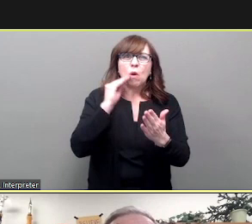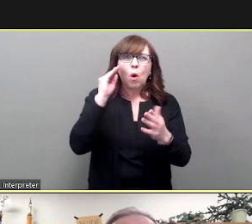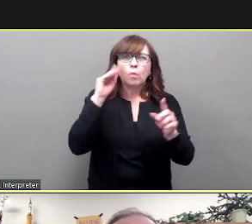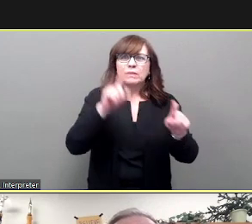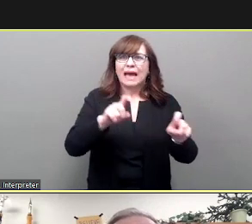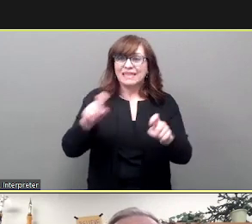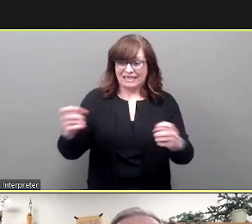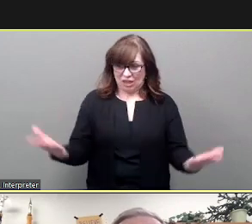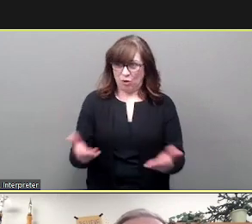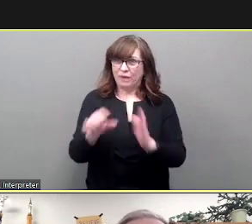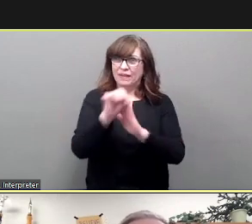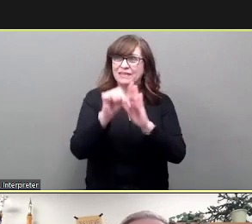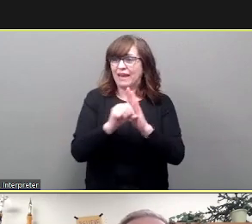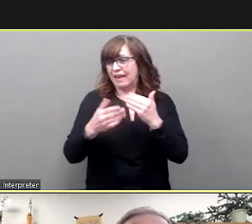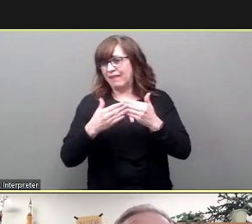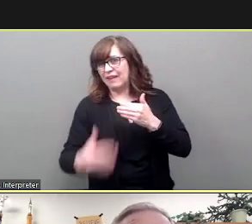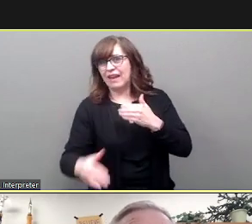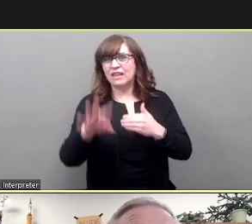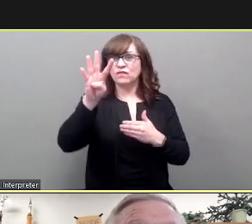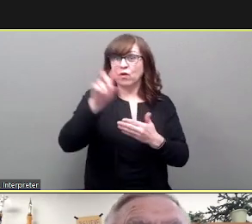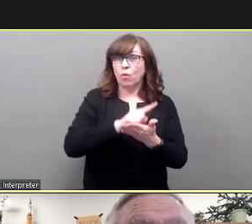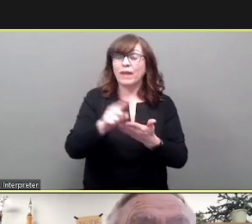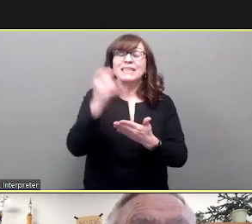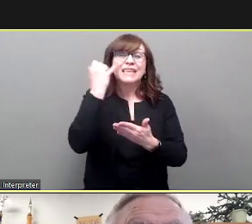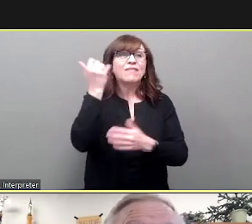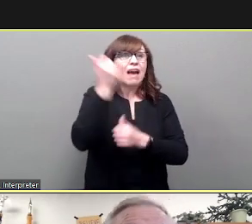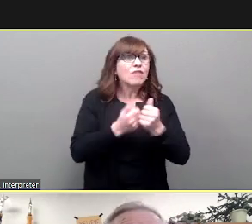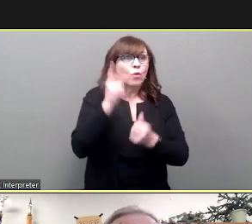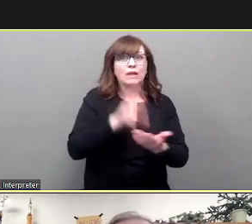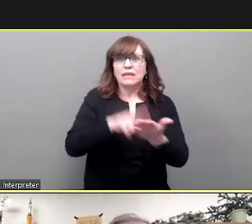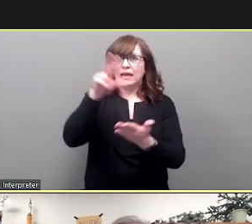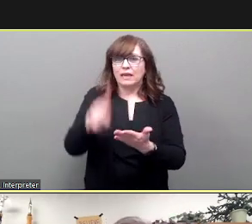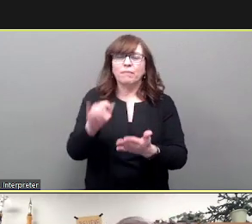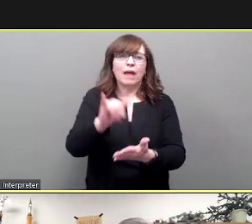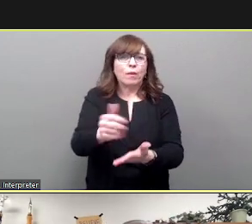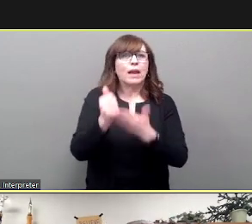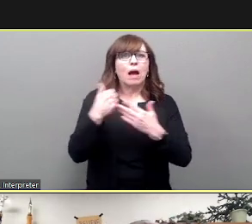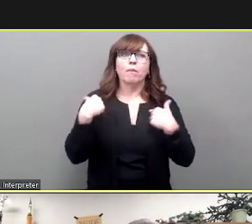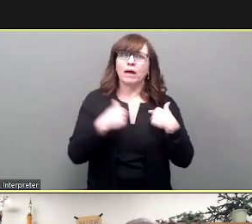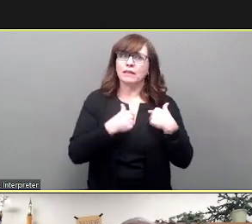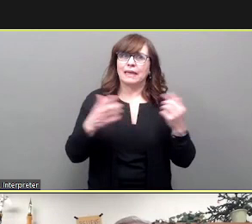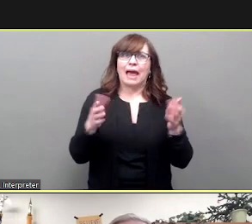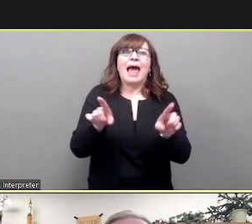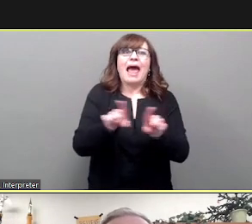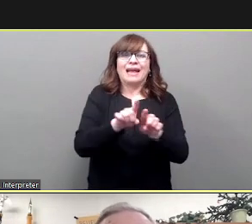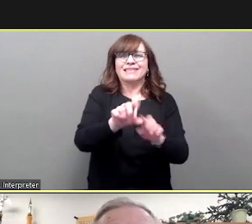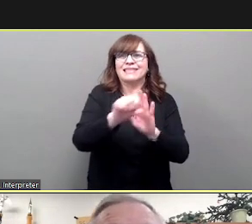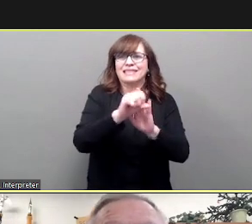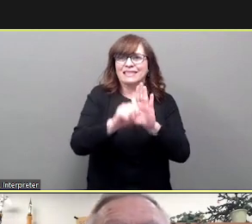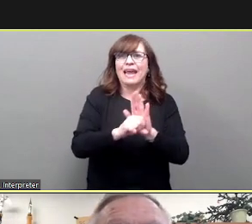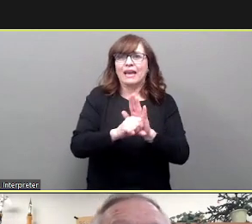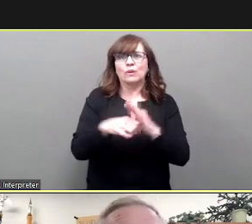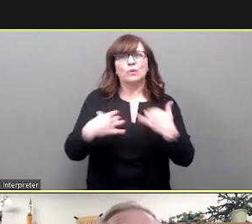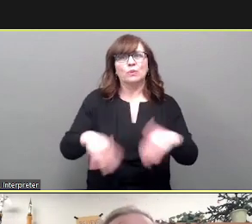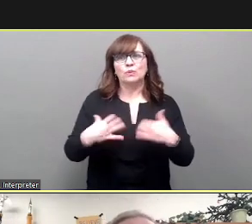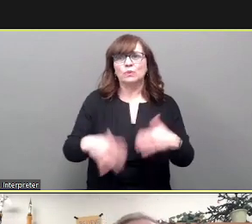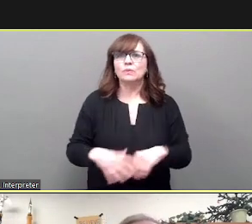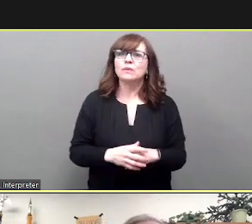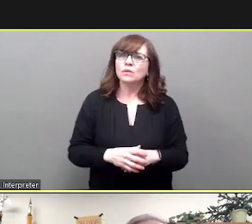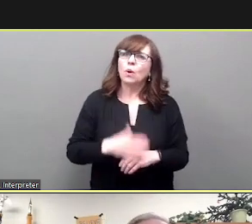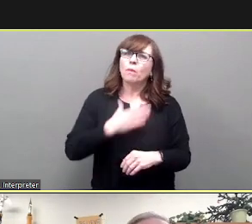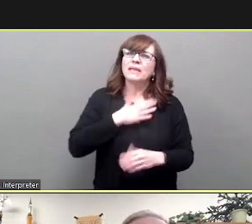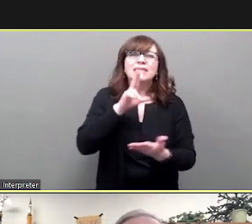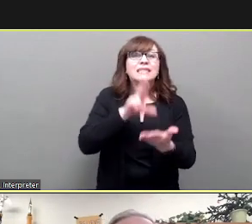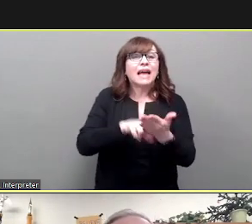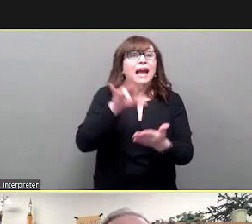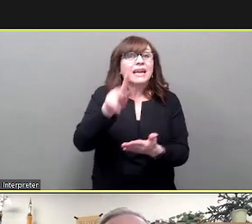4 weeks if we got everyone to sign up. That would help us a great deal. So sign up now.